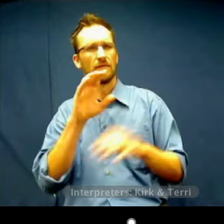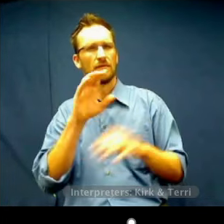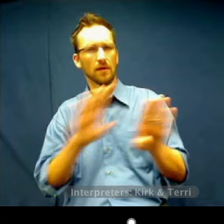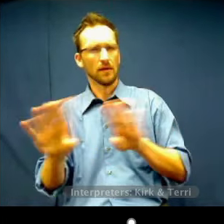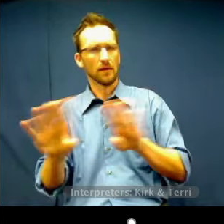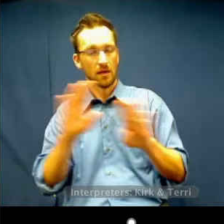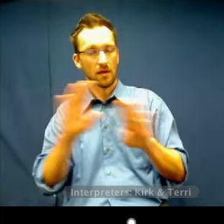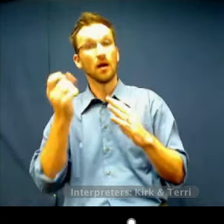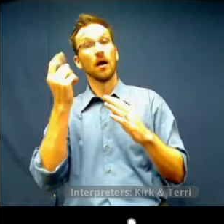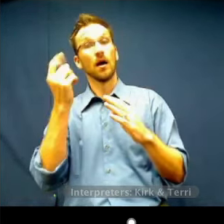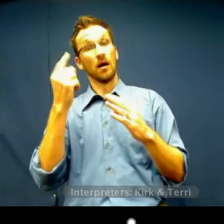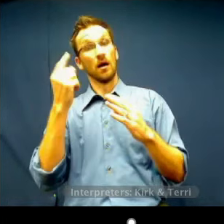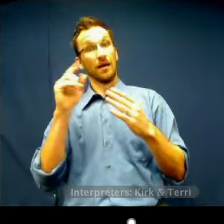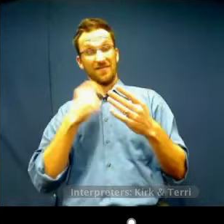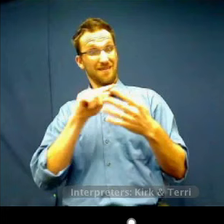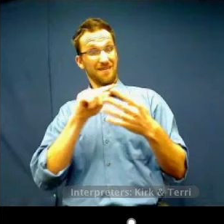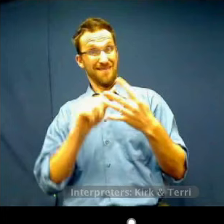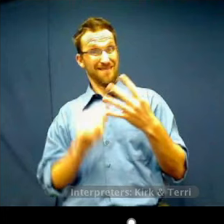to get a divorce.